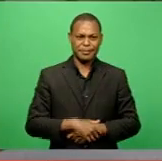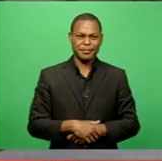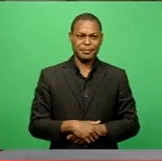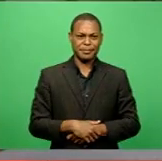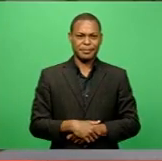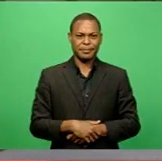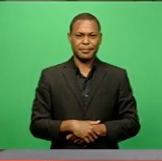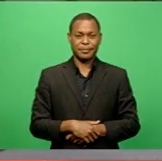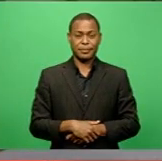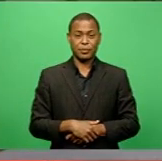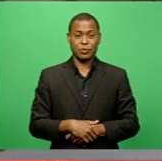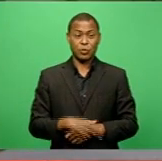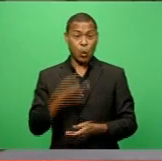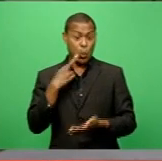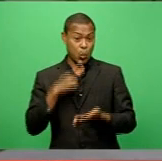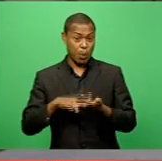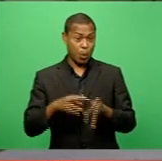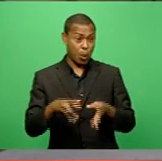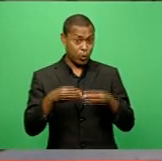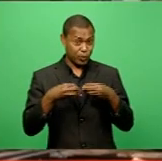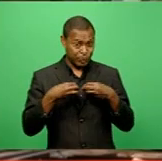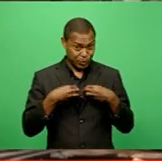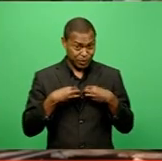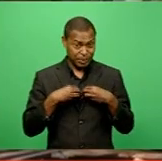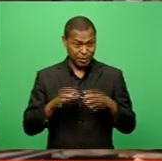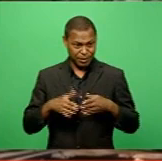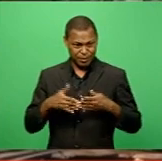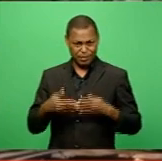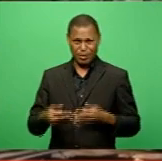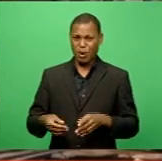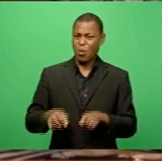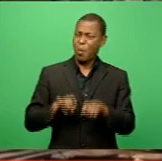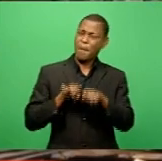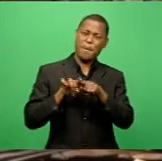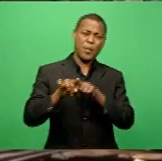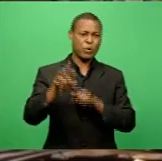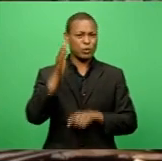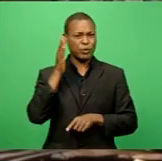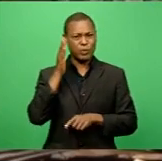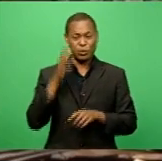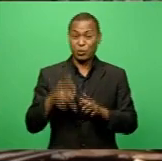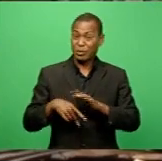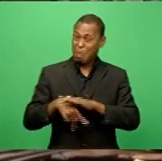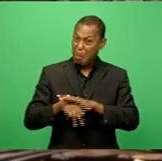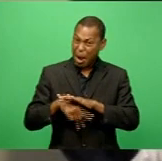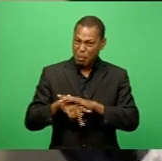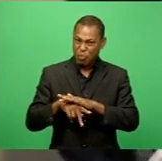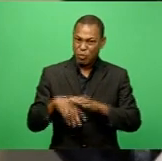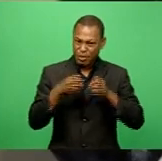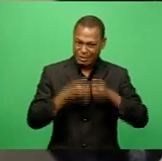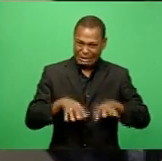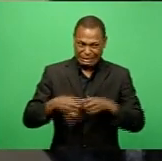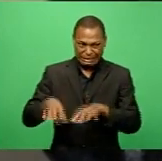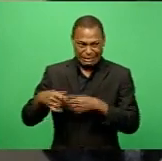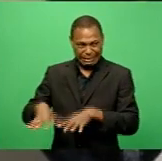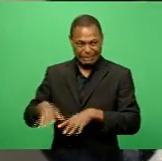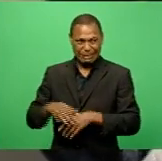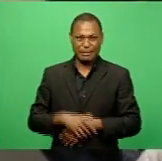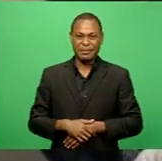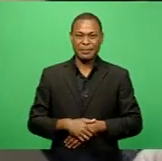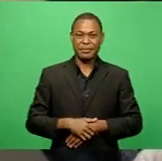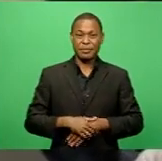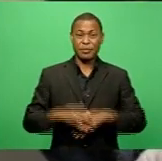Initial reports received so far indicates that majority of the primary schools have sustained damages. A lot of damage,